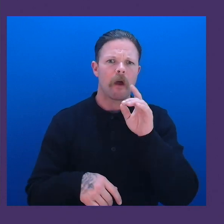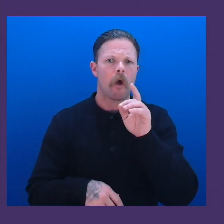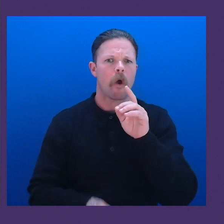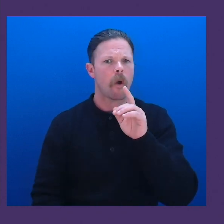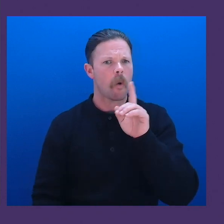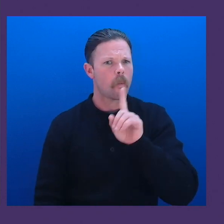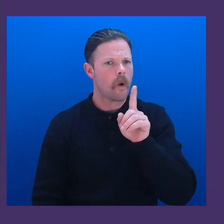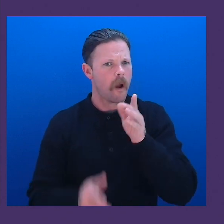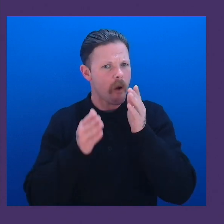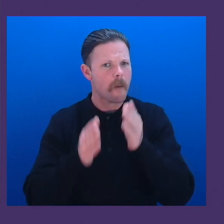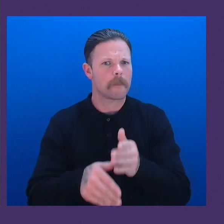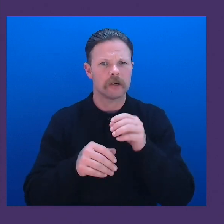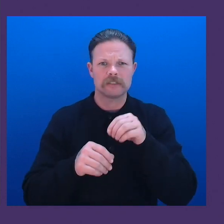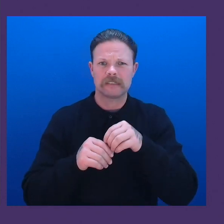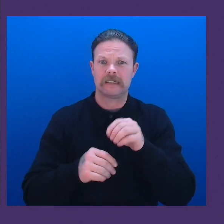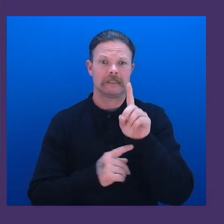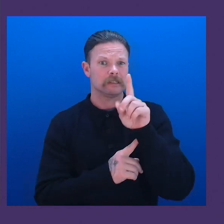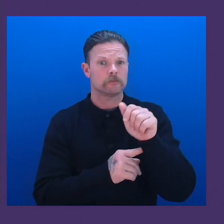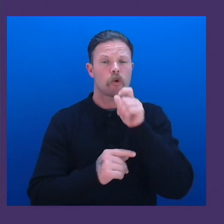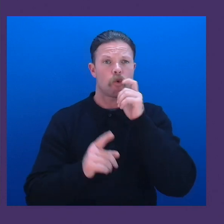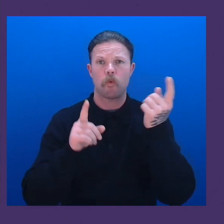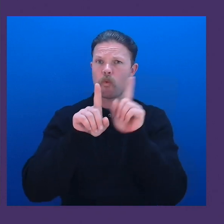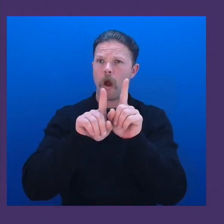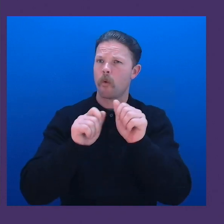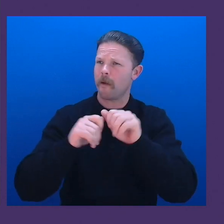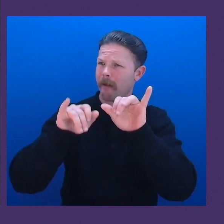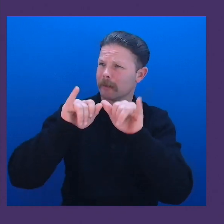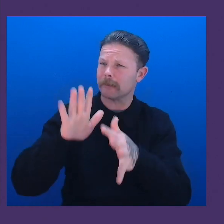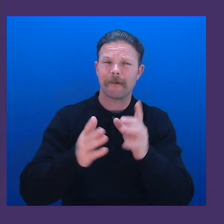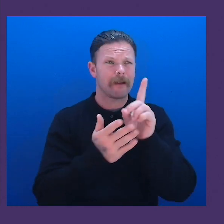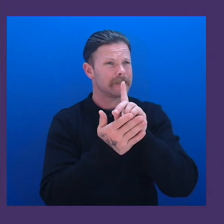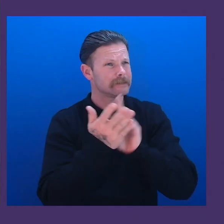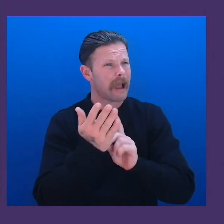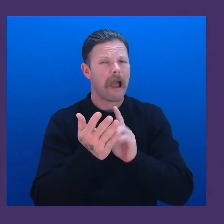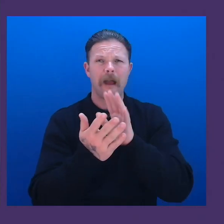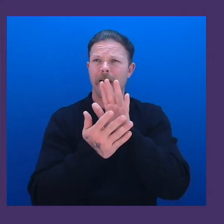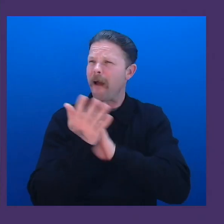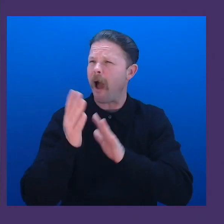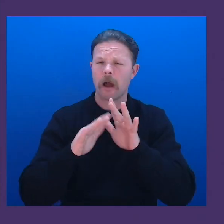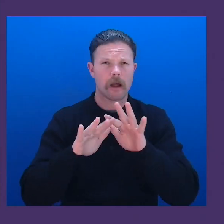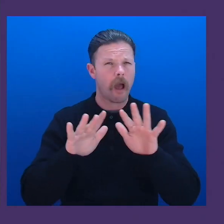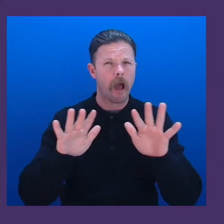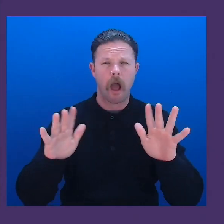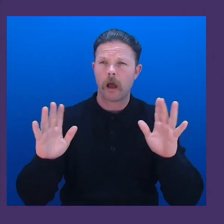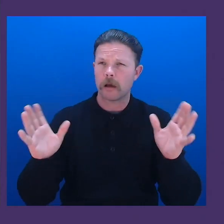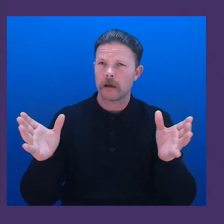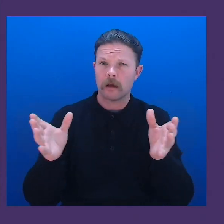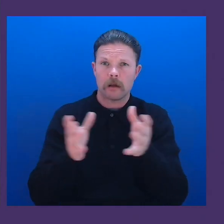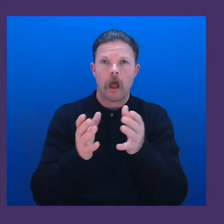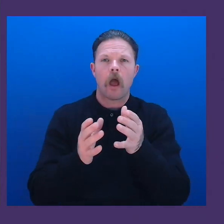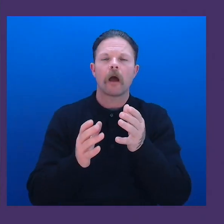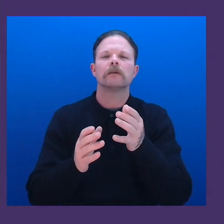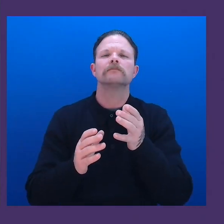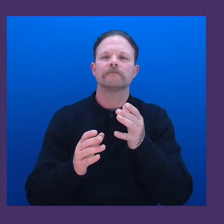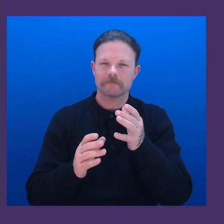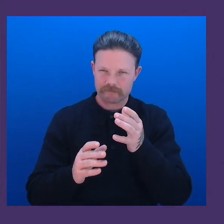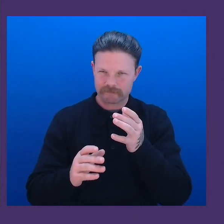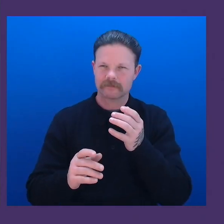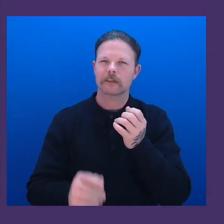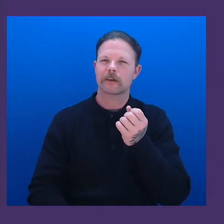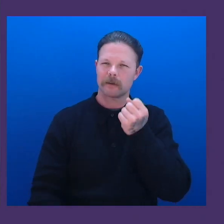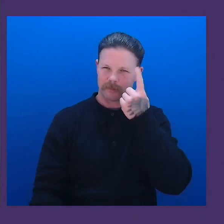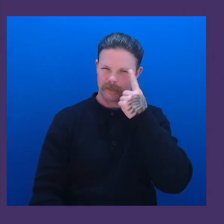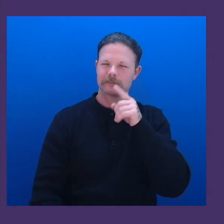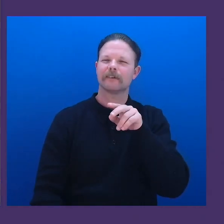alongside engineers, developers, designers to bring about a comprehensive picture of what